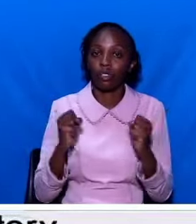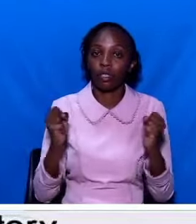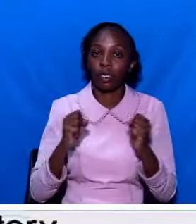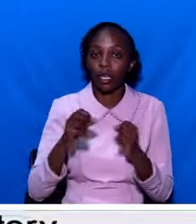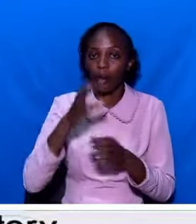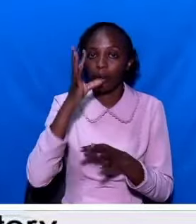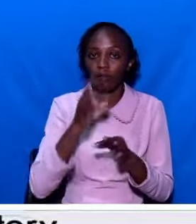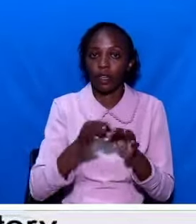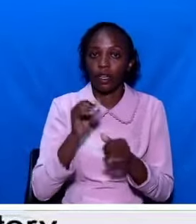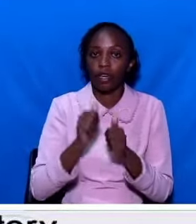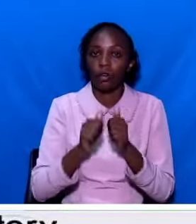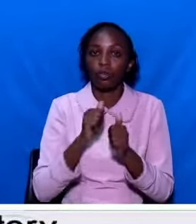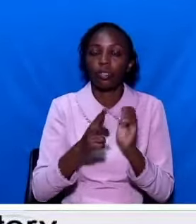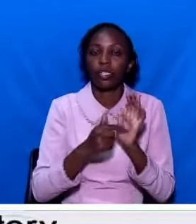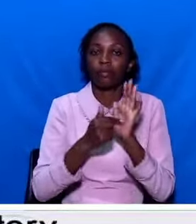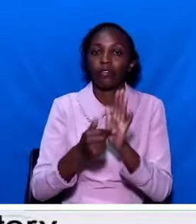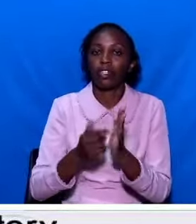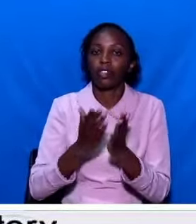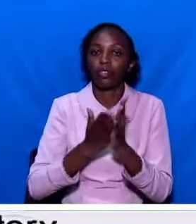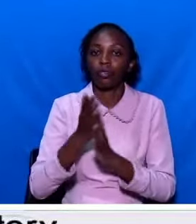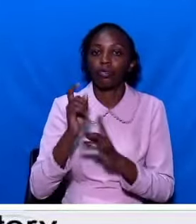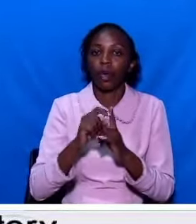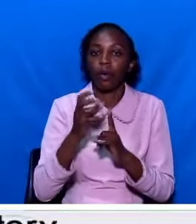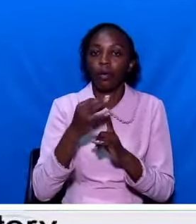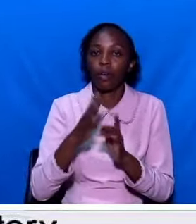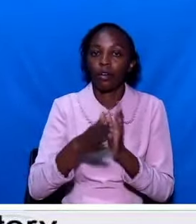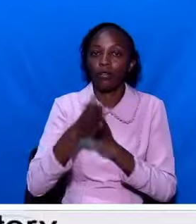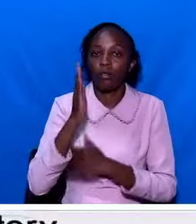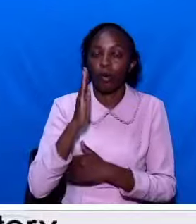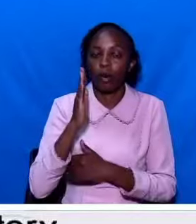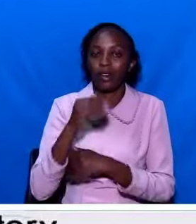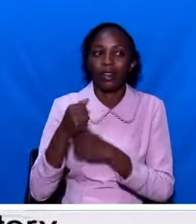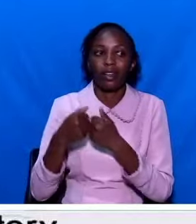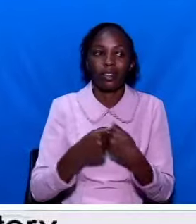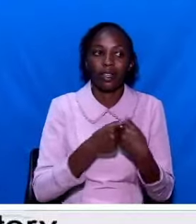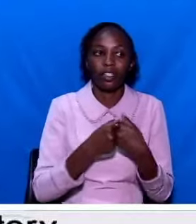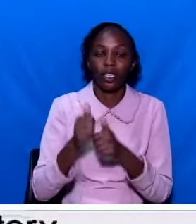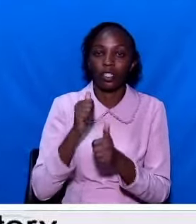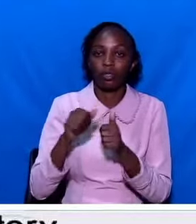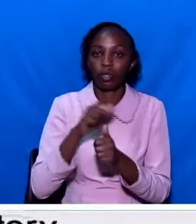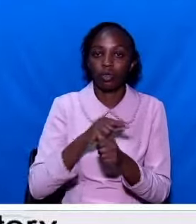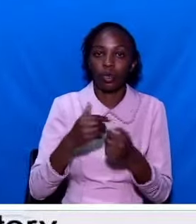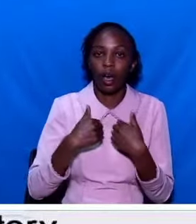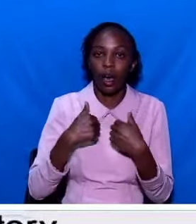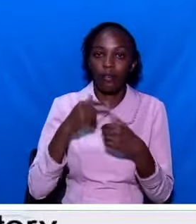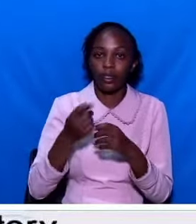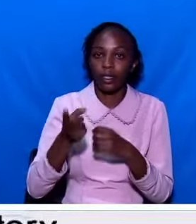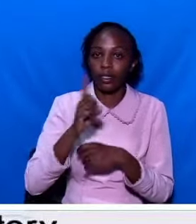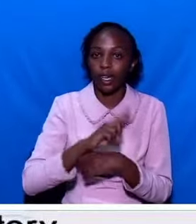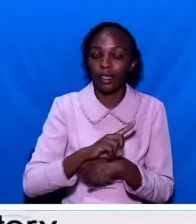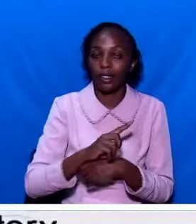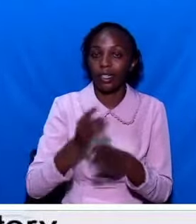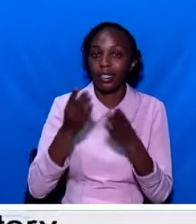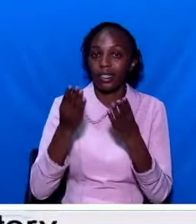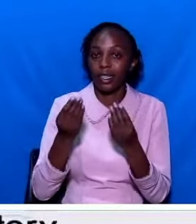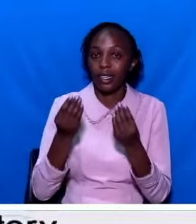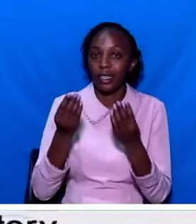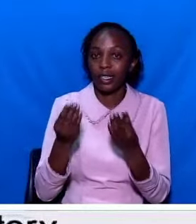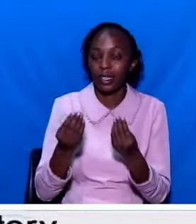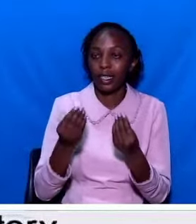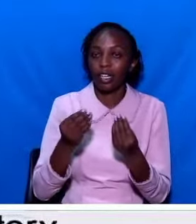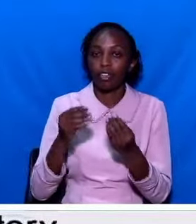that is manifested through the Word of God. The challenge we face nowadays is that it is very easy to